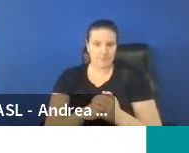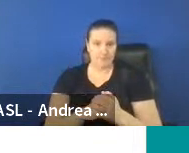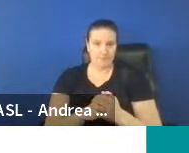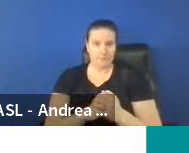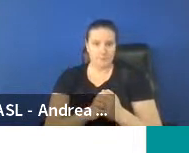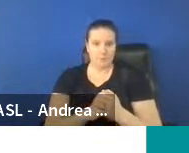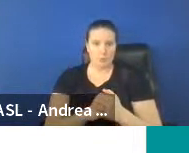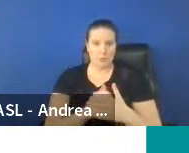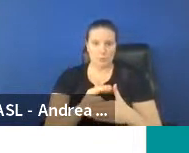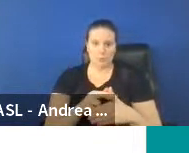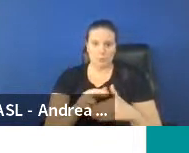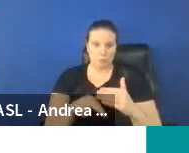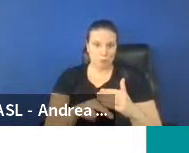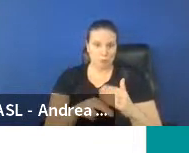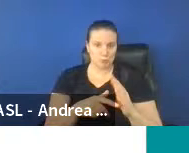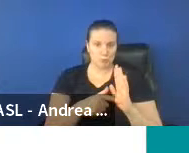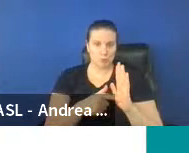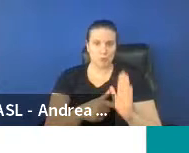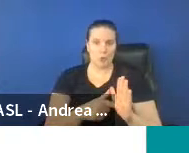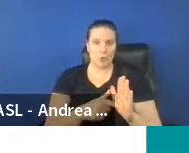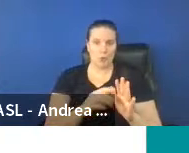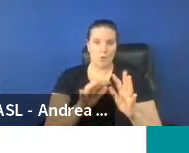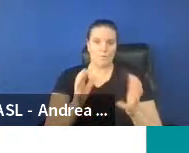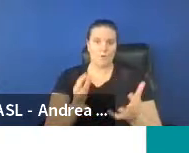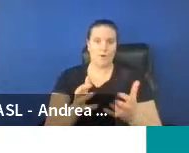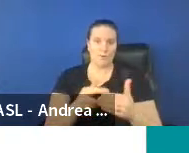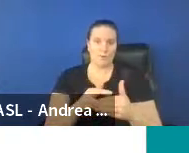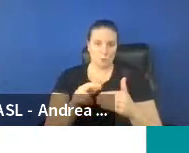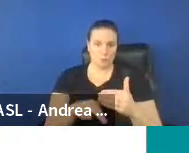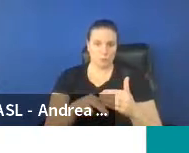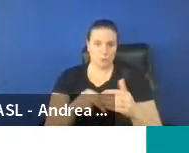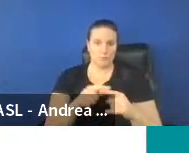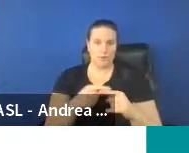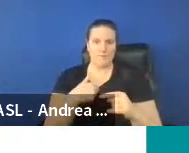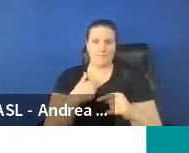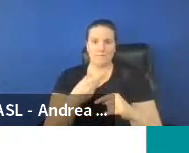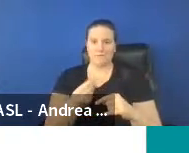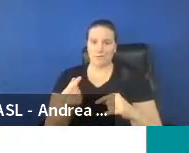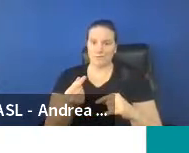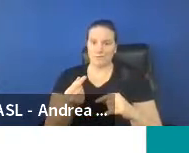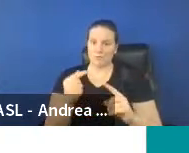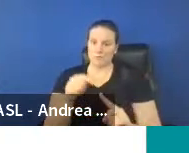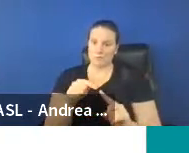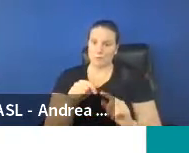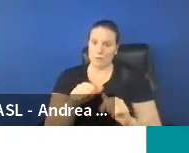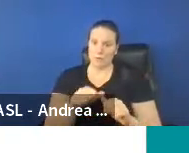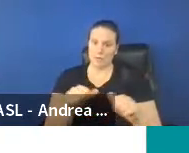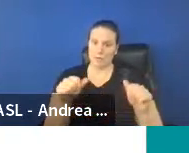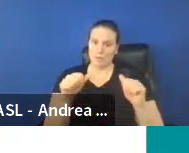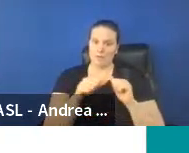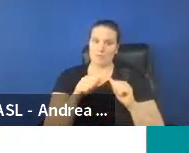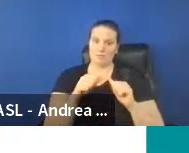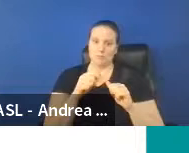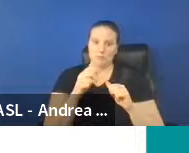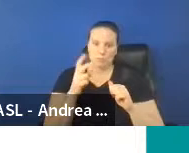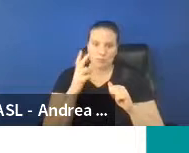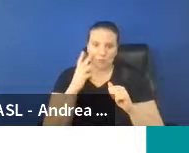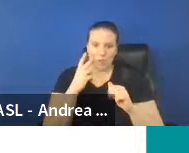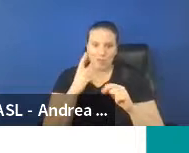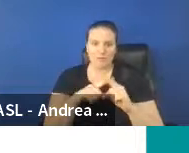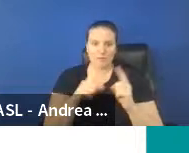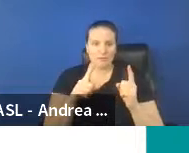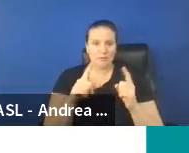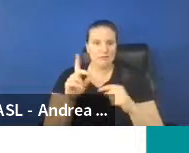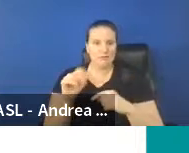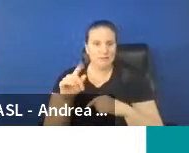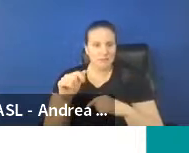results in general reflected our overall results, but there are a few key areas where we saw a different set of